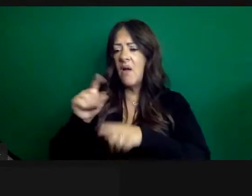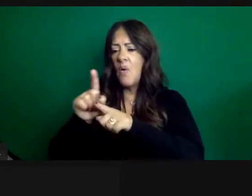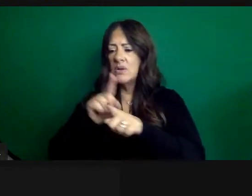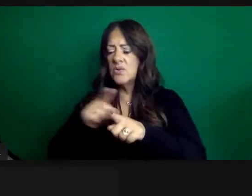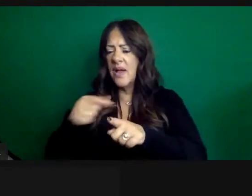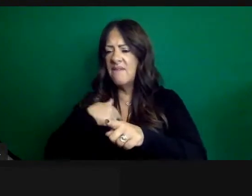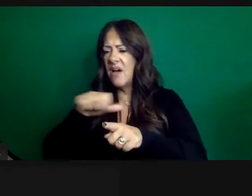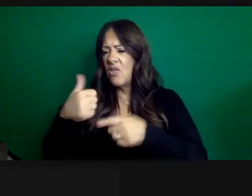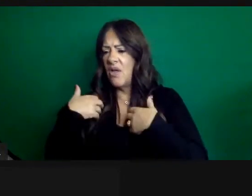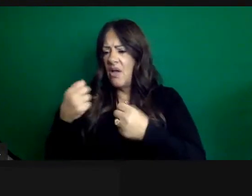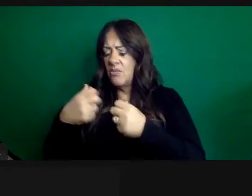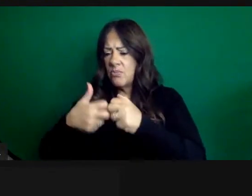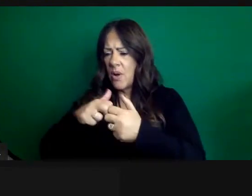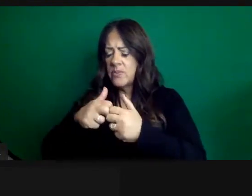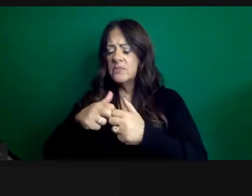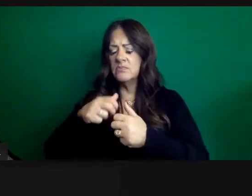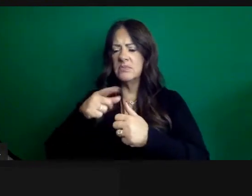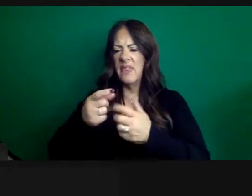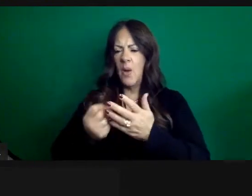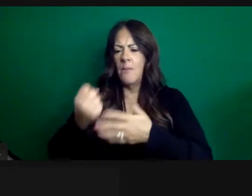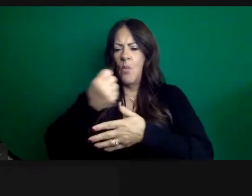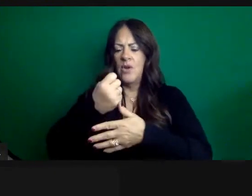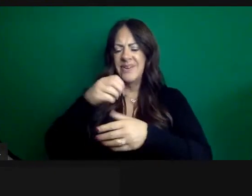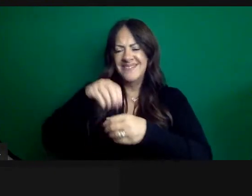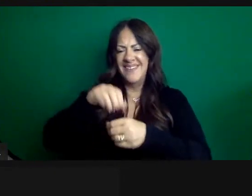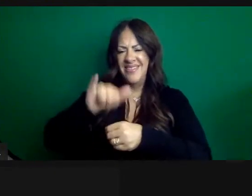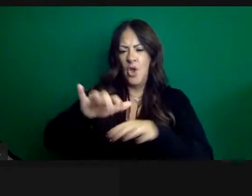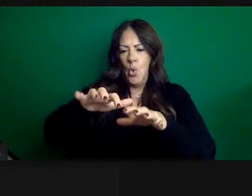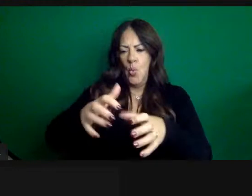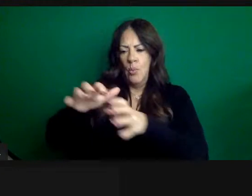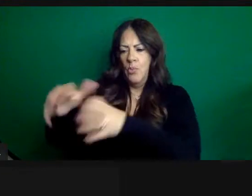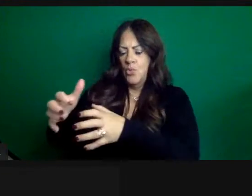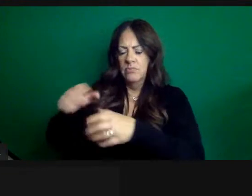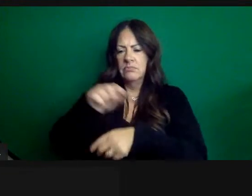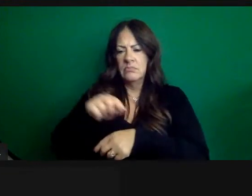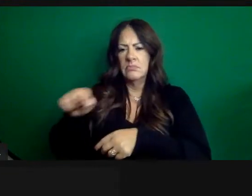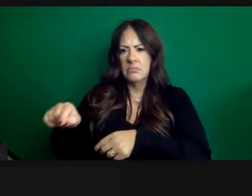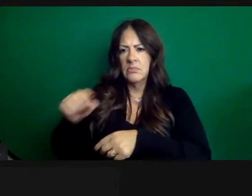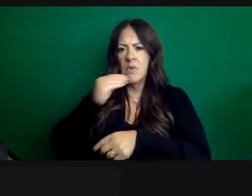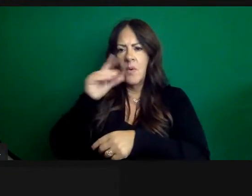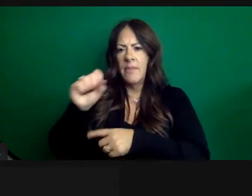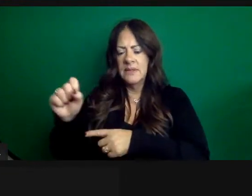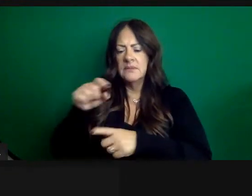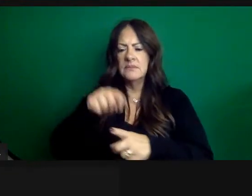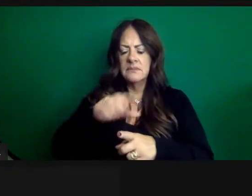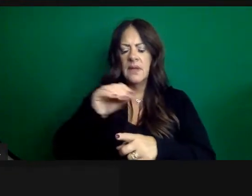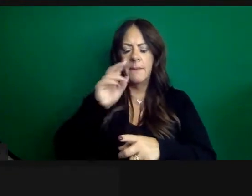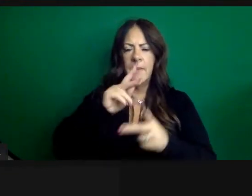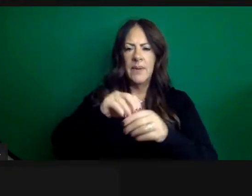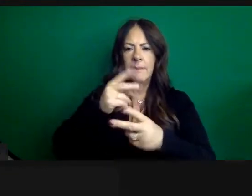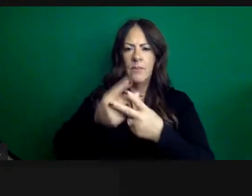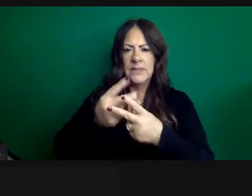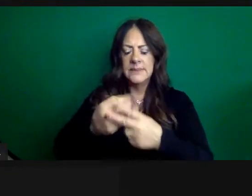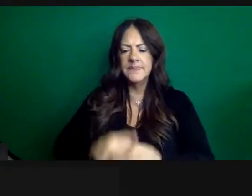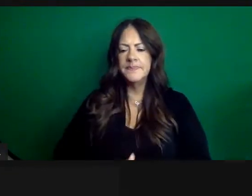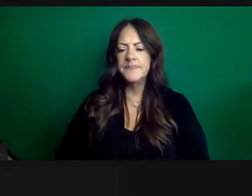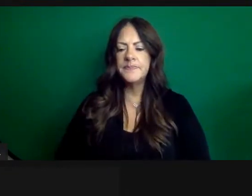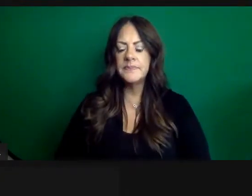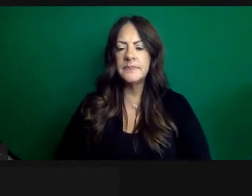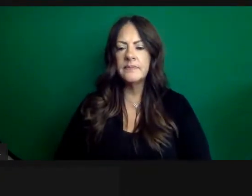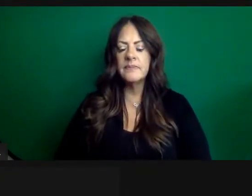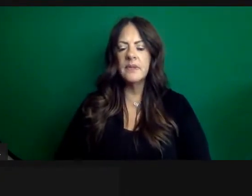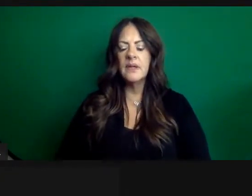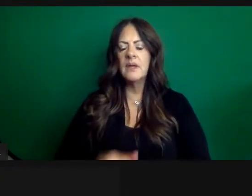soon as we get through some of the additional stakeholder engagement and planning around those with